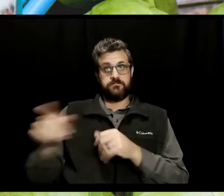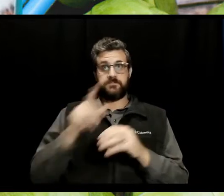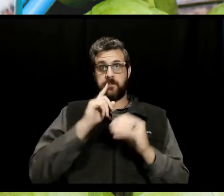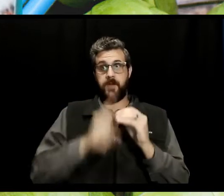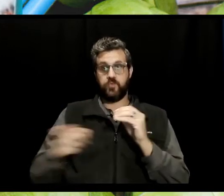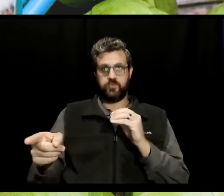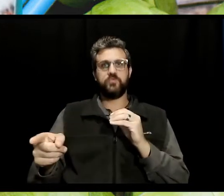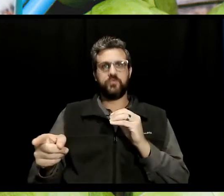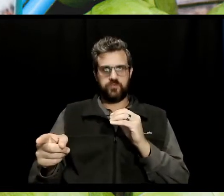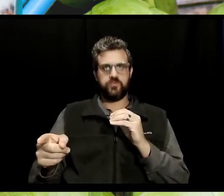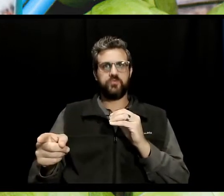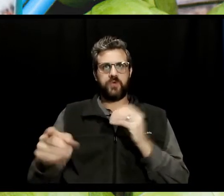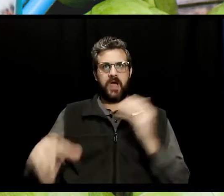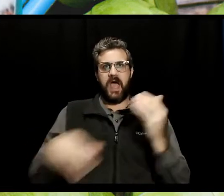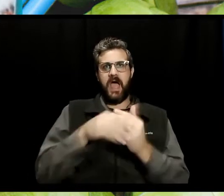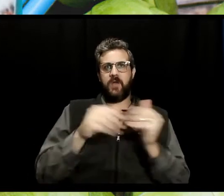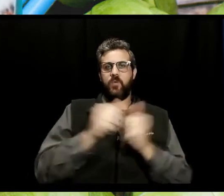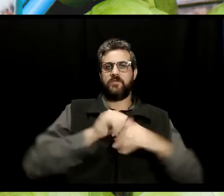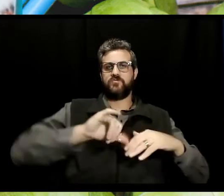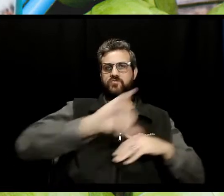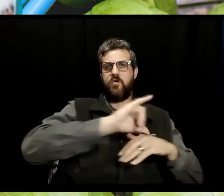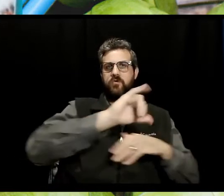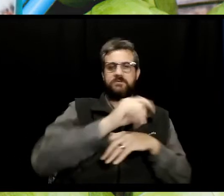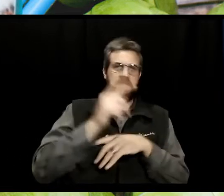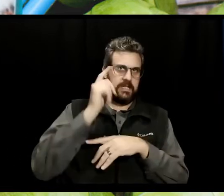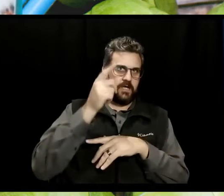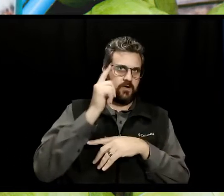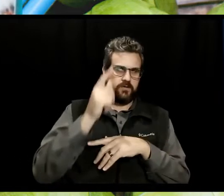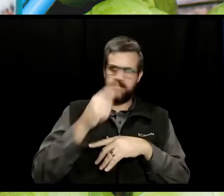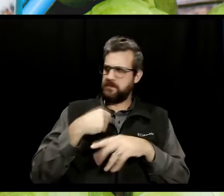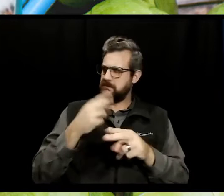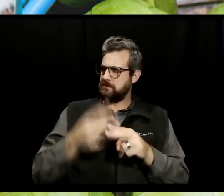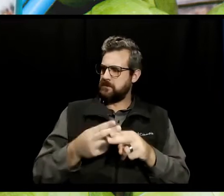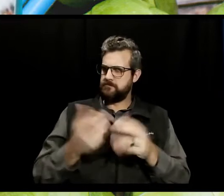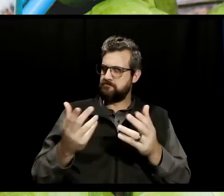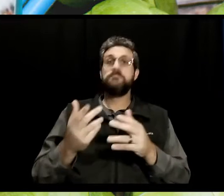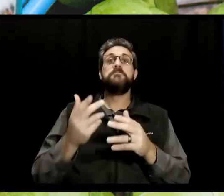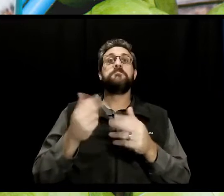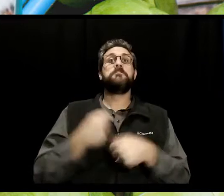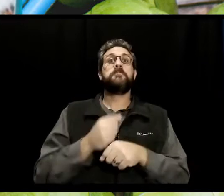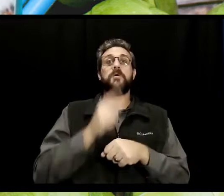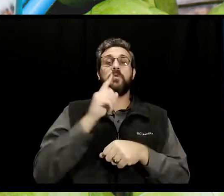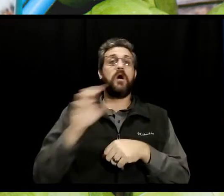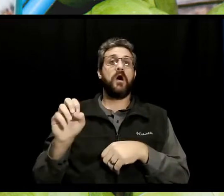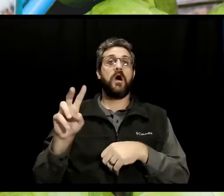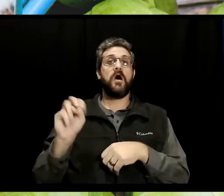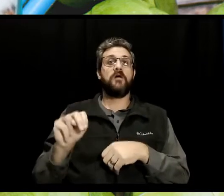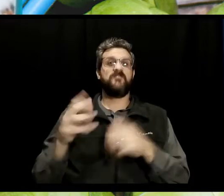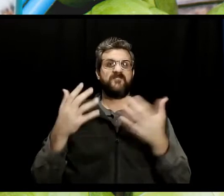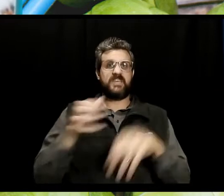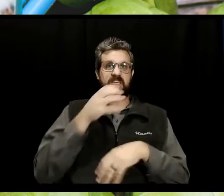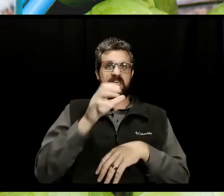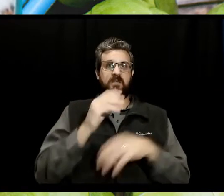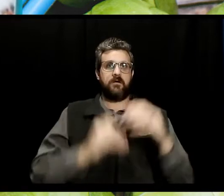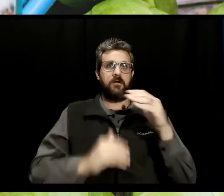into our cream sauce later. I'm not sure if I mentioned, but you want to make sure that your oven is preheated to